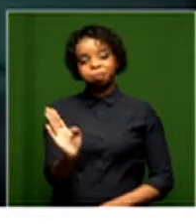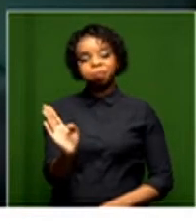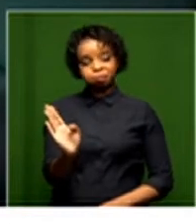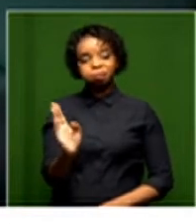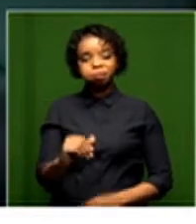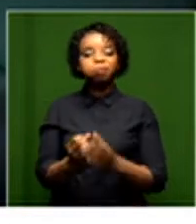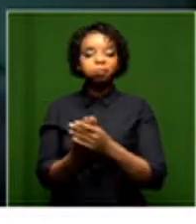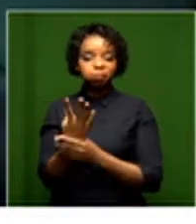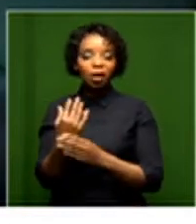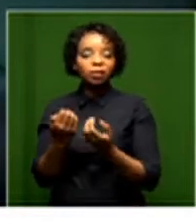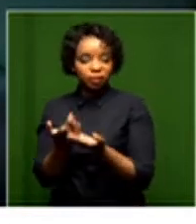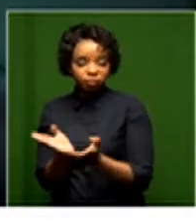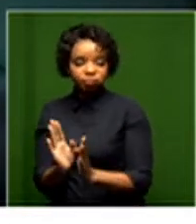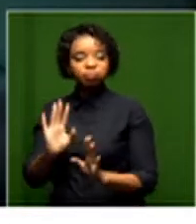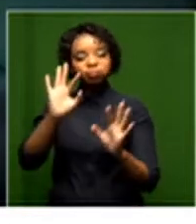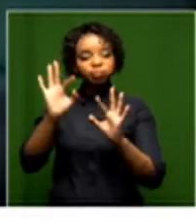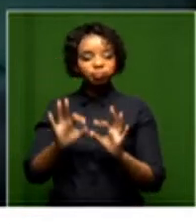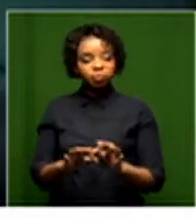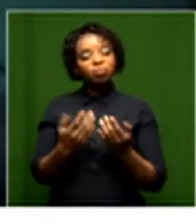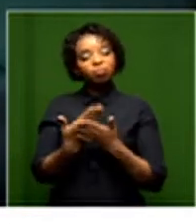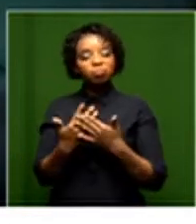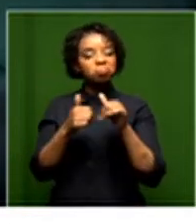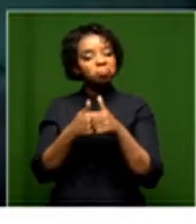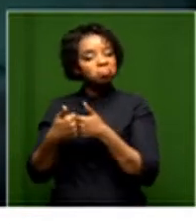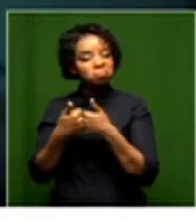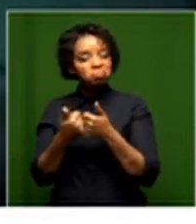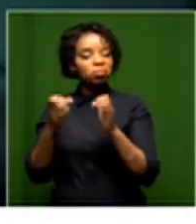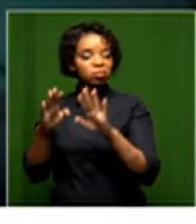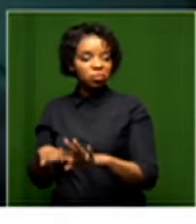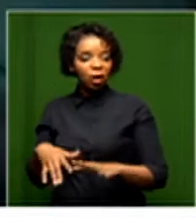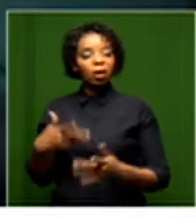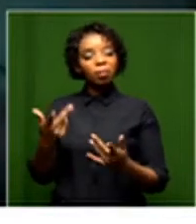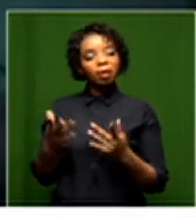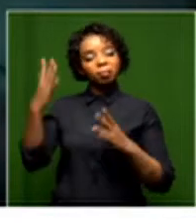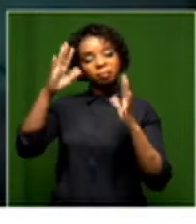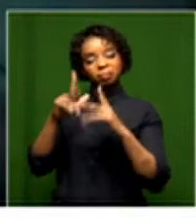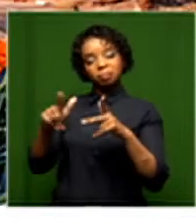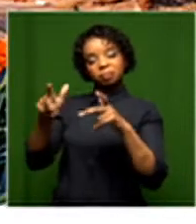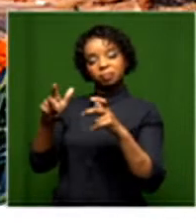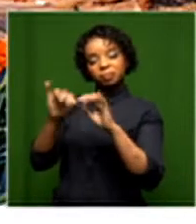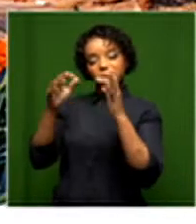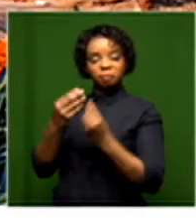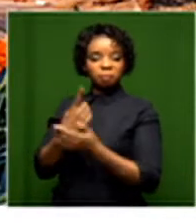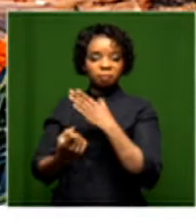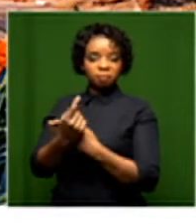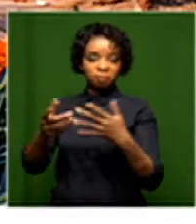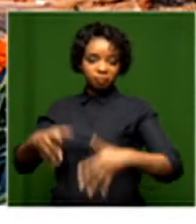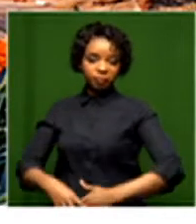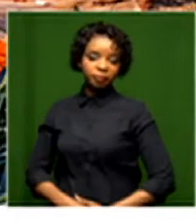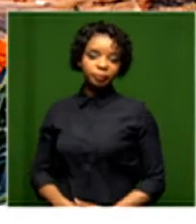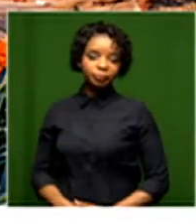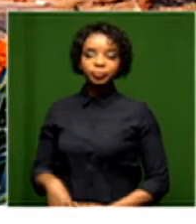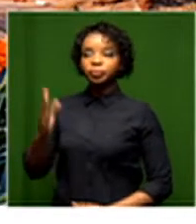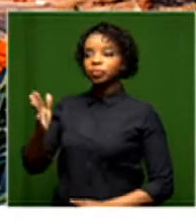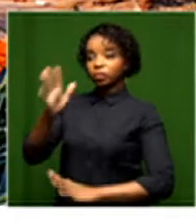picnic basket along, and come and create great memories with your family out here. Do give us a bit of history of